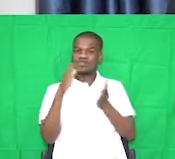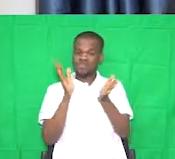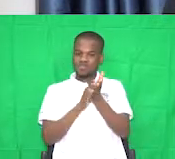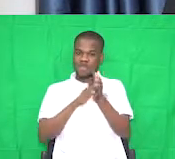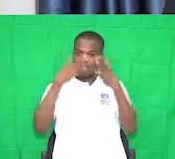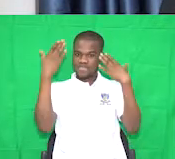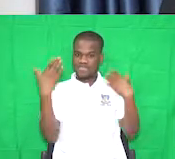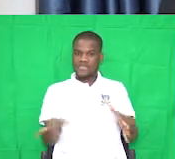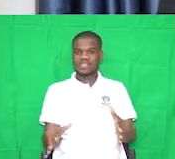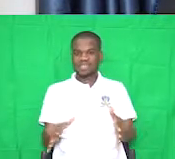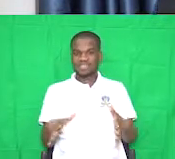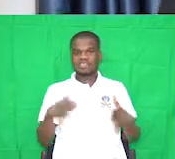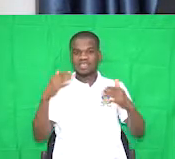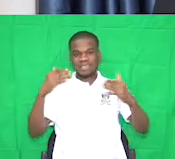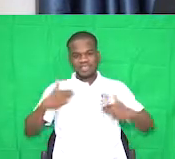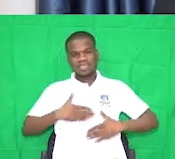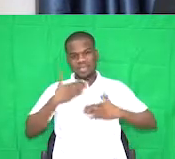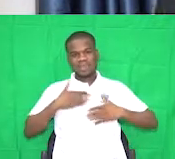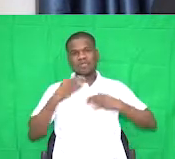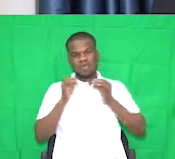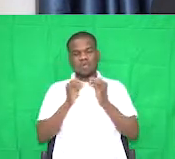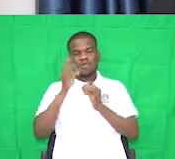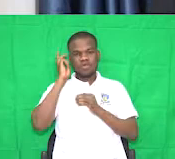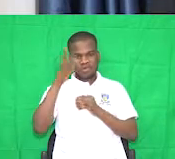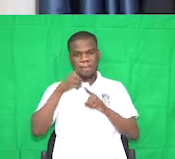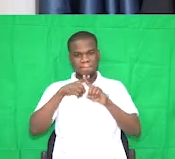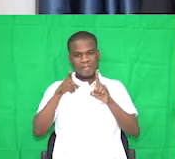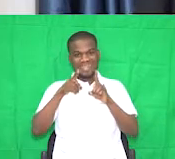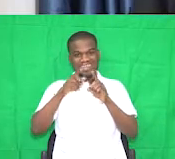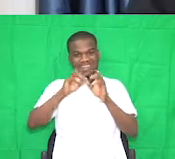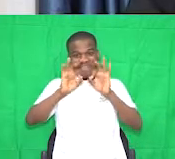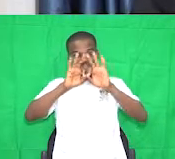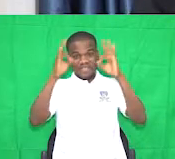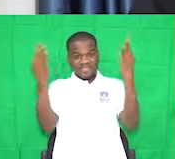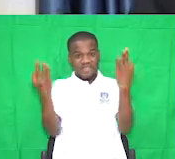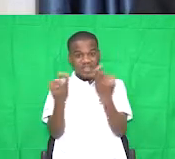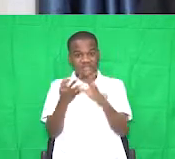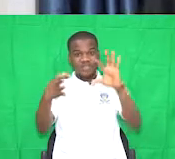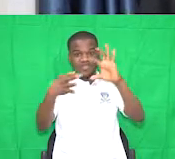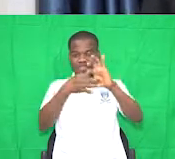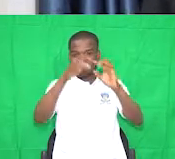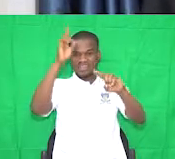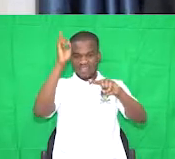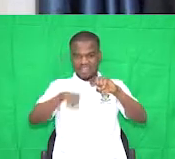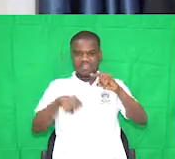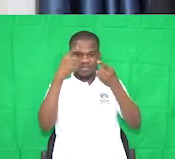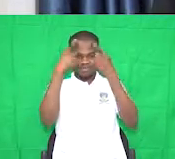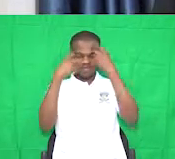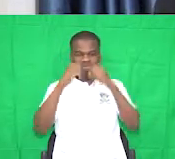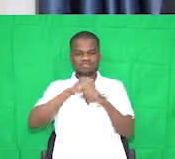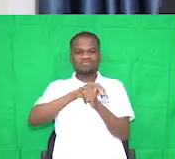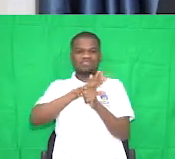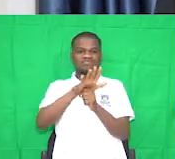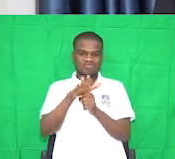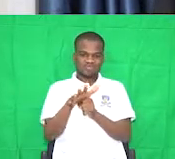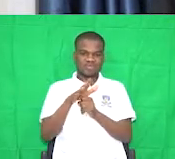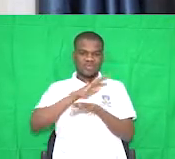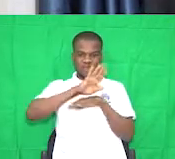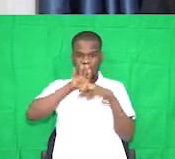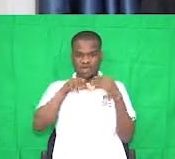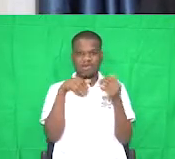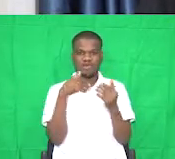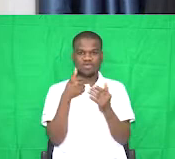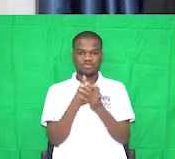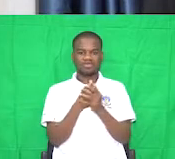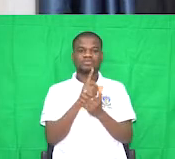despite this pomp and pageantry that characterize such occasions, the desire and the hope